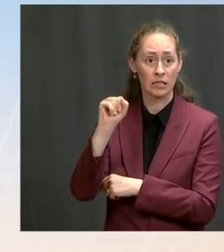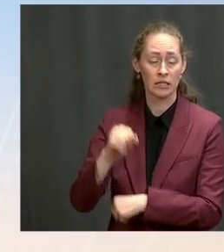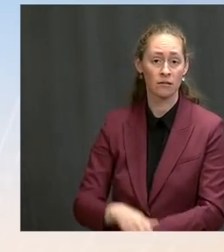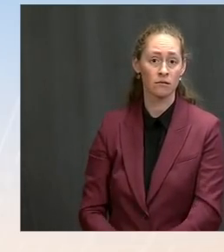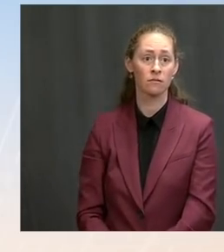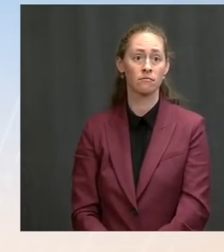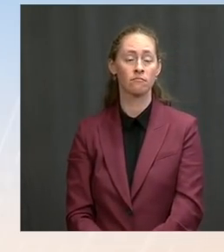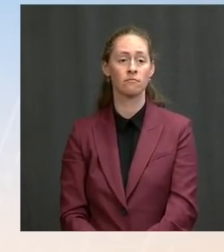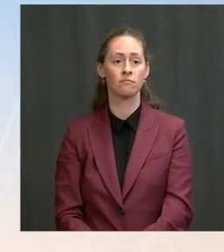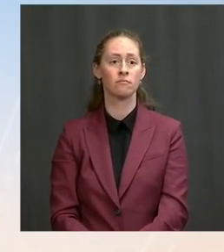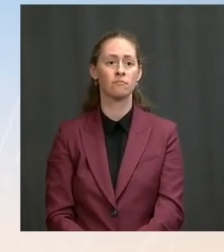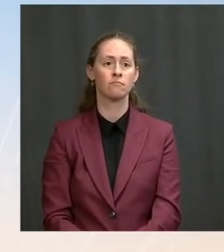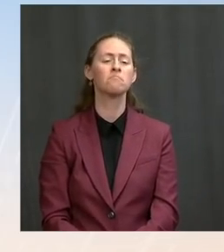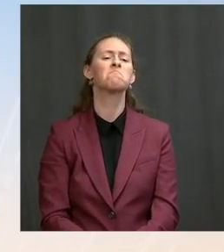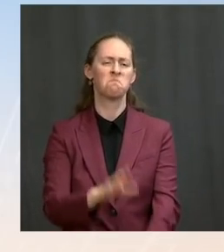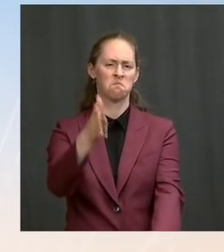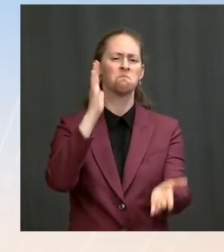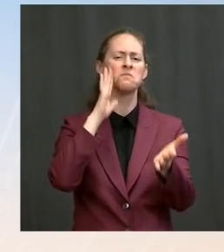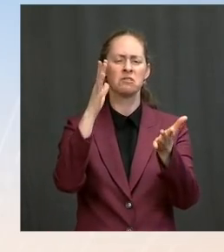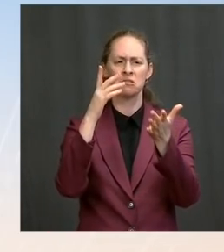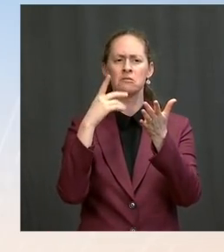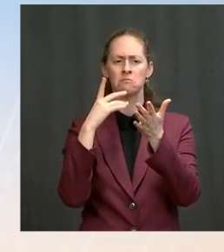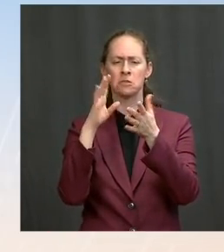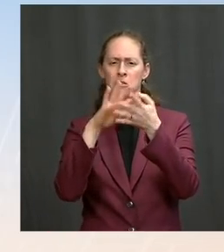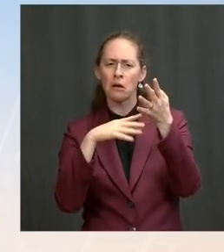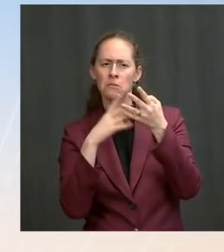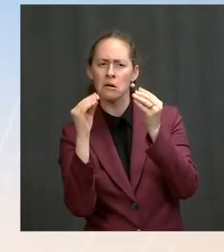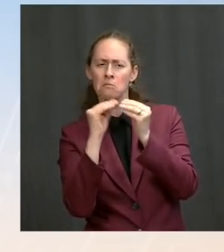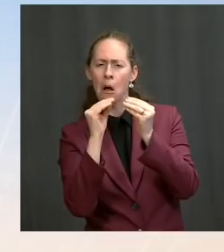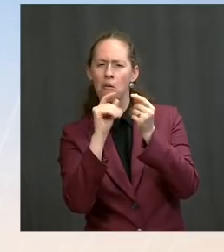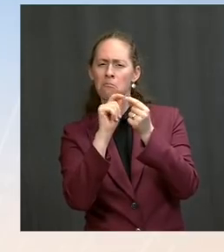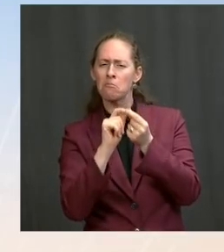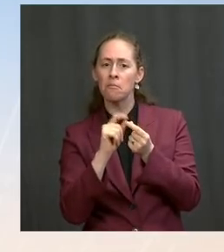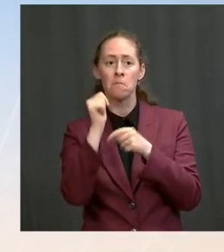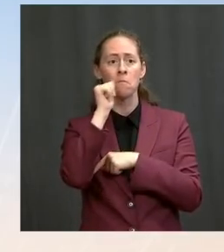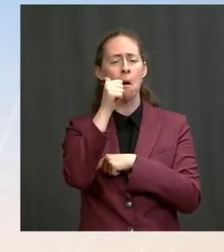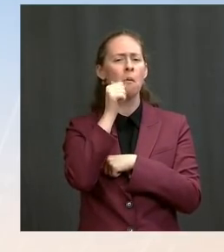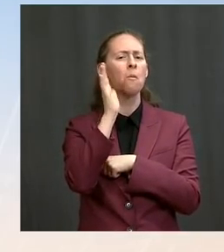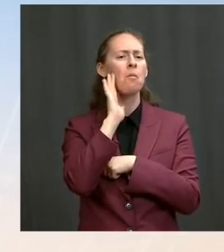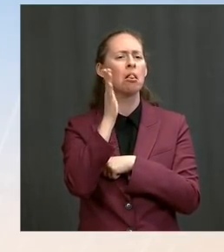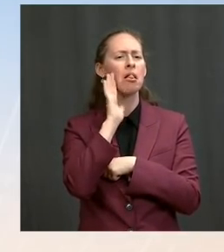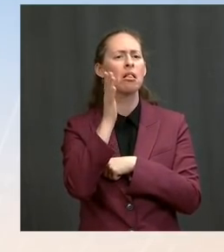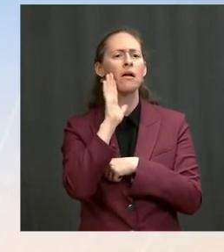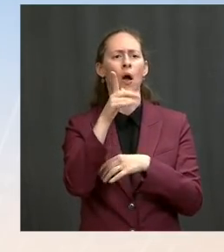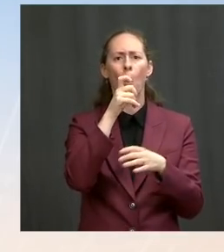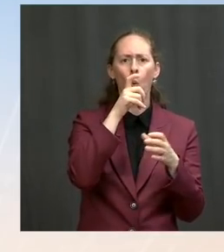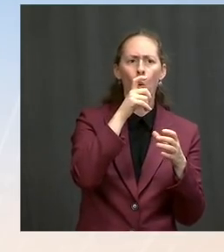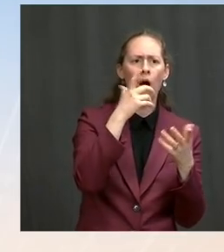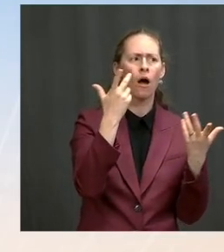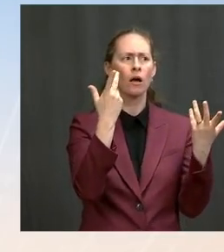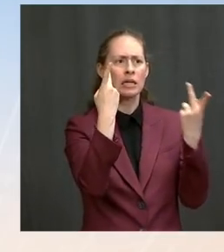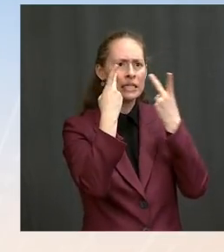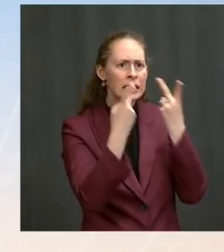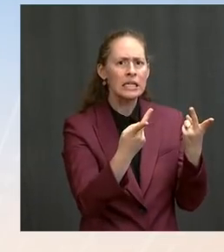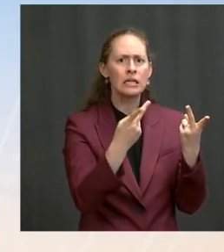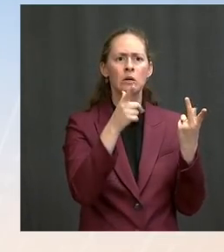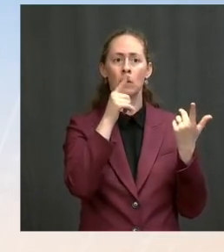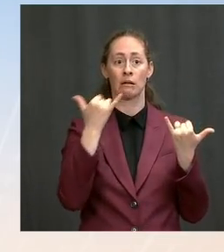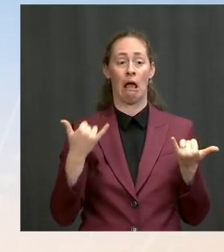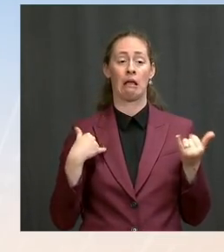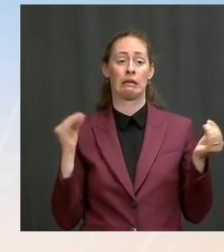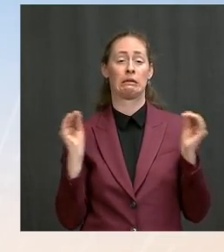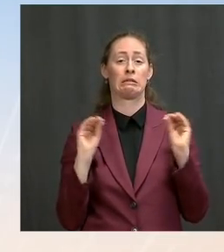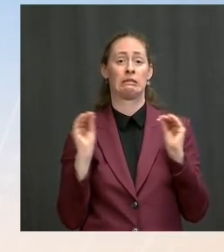today on the specifics of his visit tomorrow, where he'll be going, who he'll be meeting with. But I don't have any specific meetings